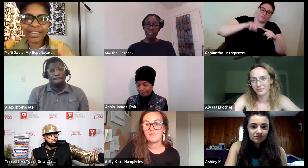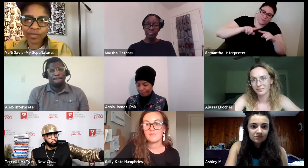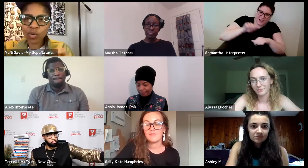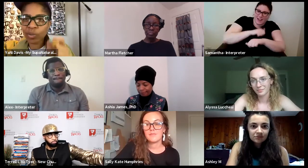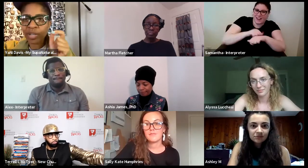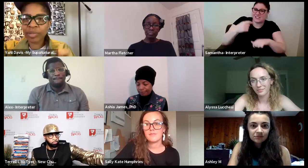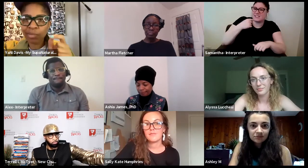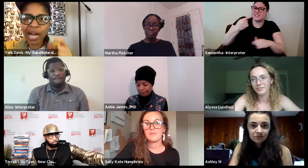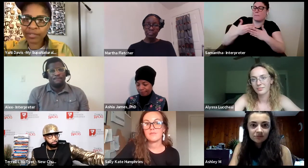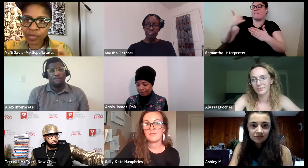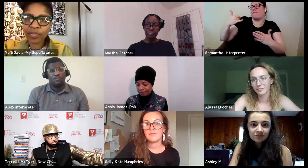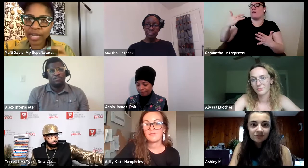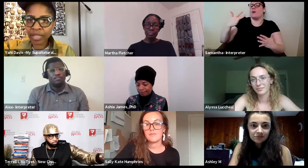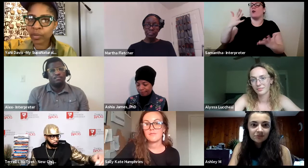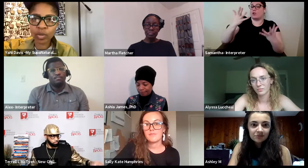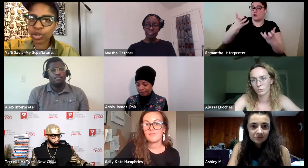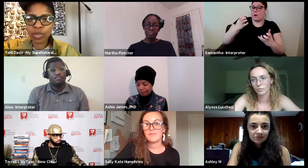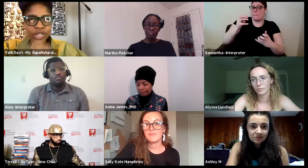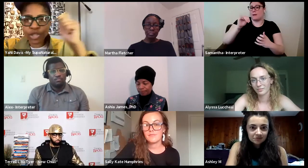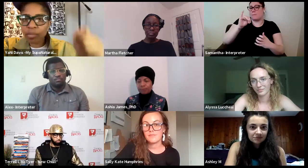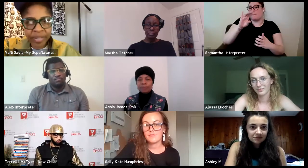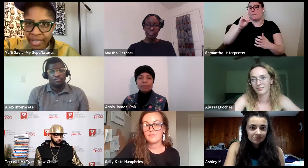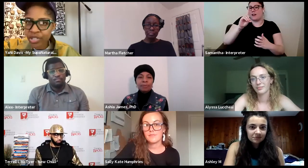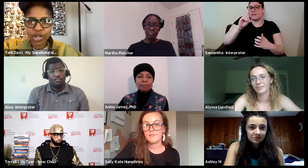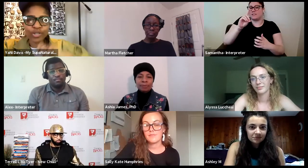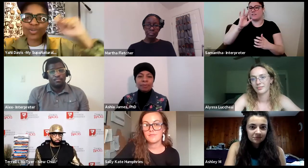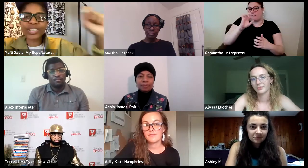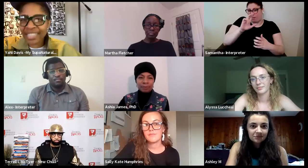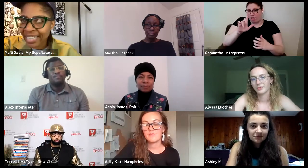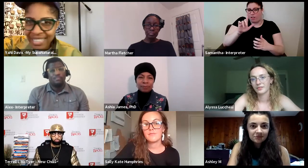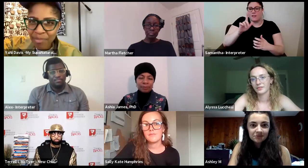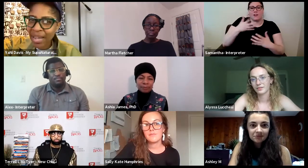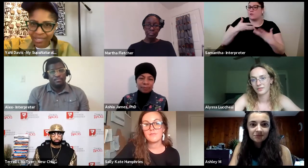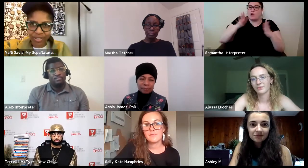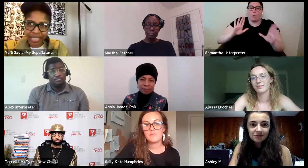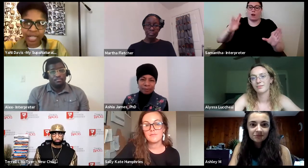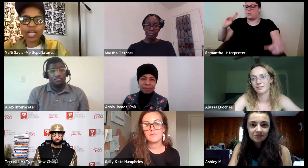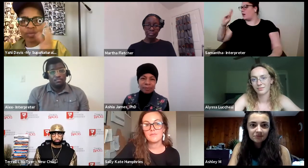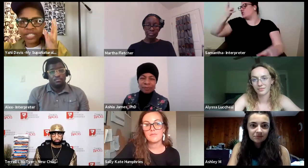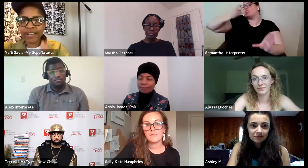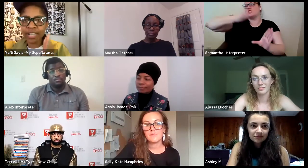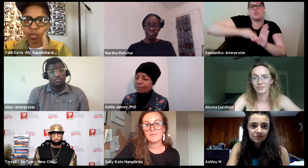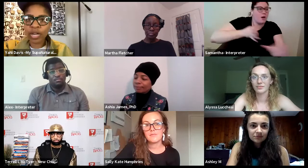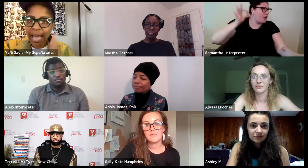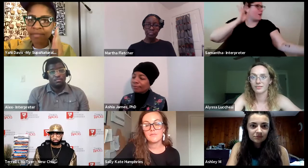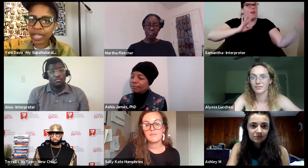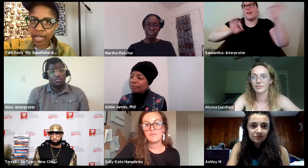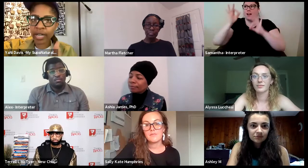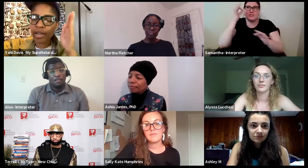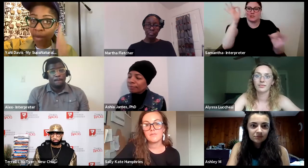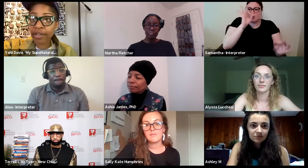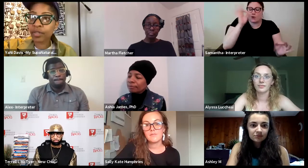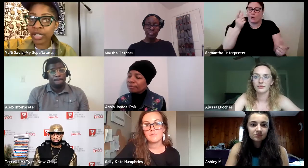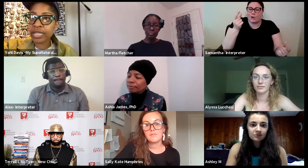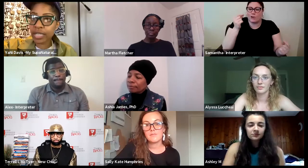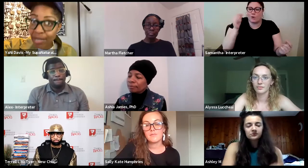be mindful. We want to be mindful, family. We don't just want to jump in and start doing things haphazardly. We definitely want to have care